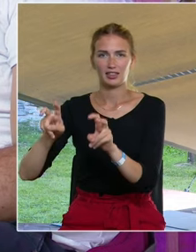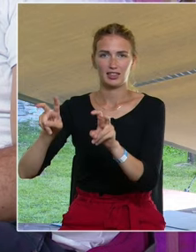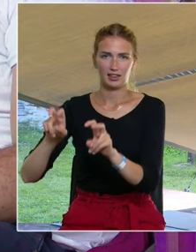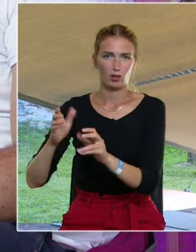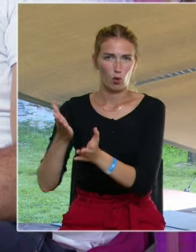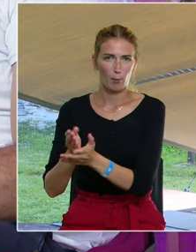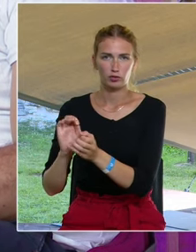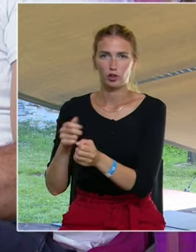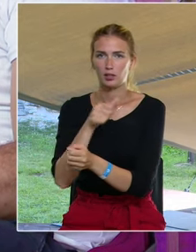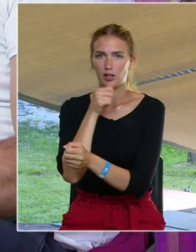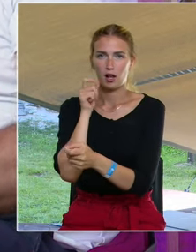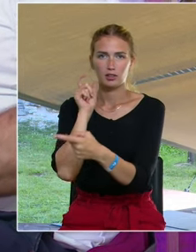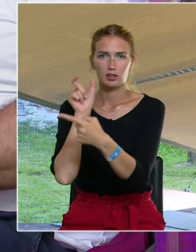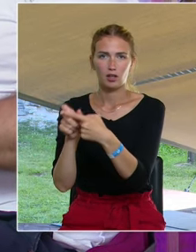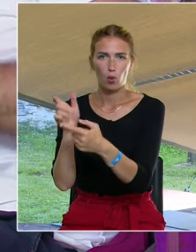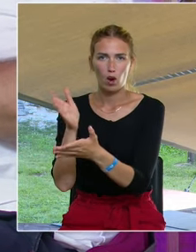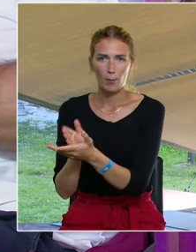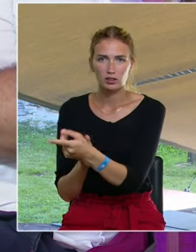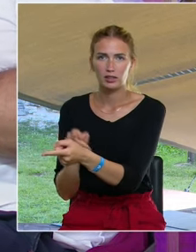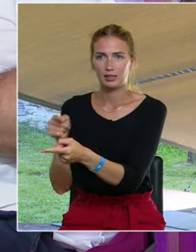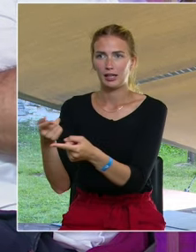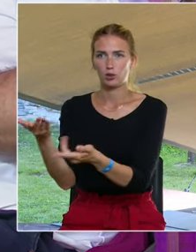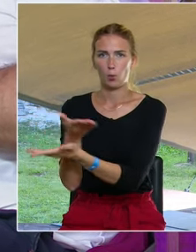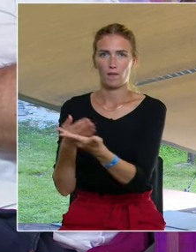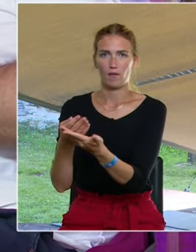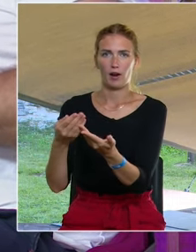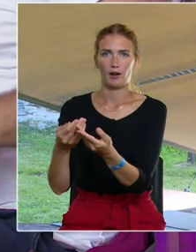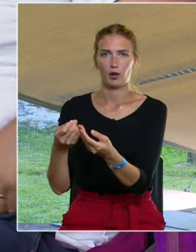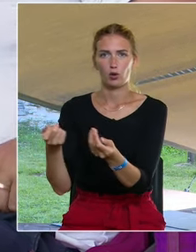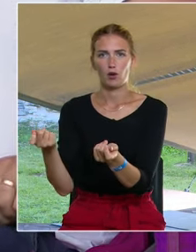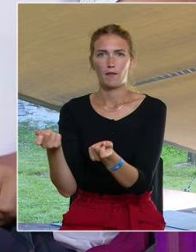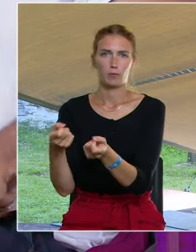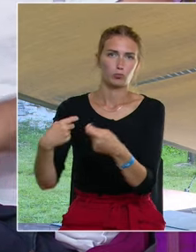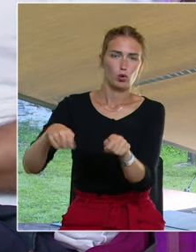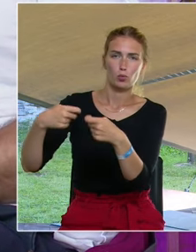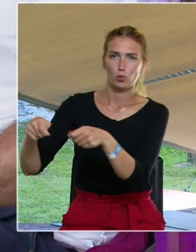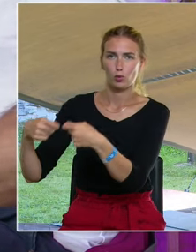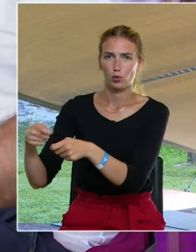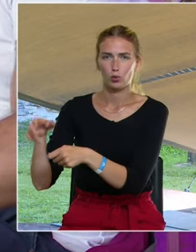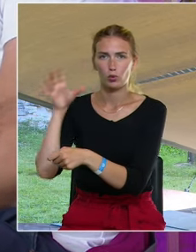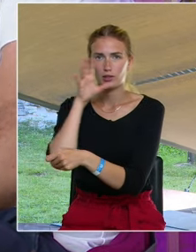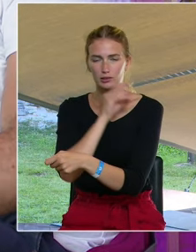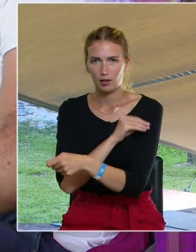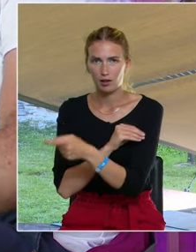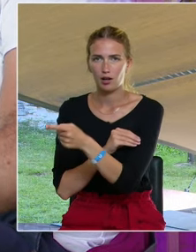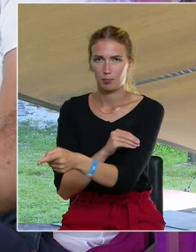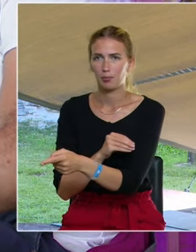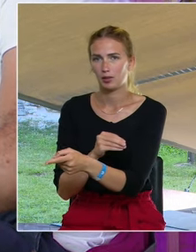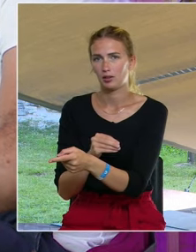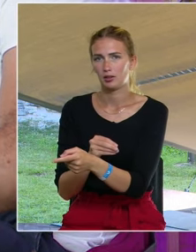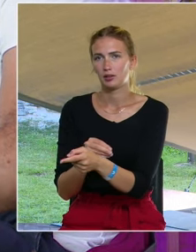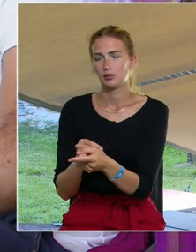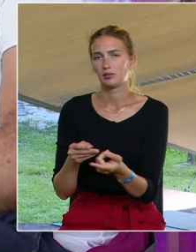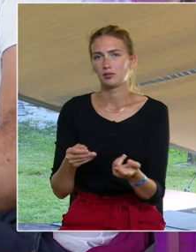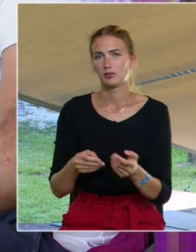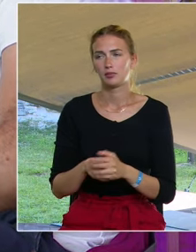be so that we need to host them on exchanges, which is basically the model that we're subjugated to right now with banks.